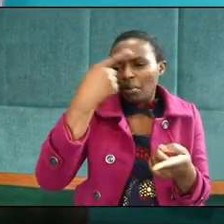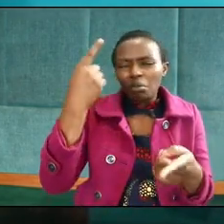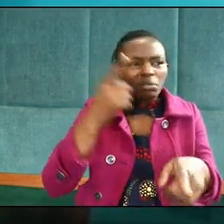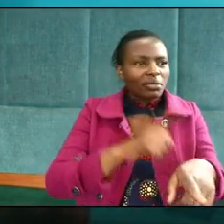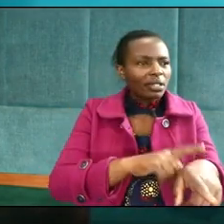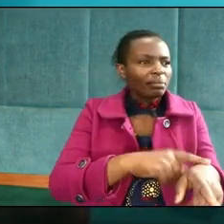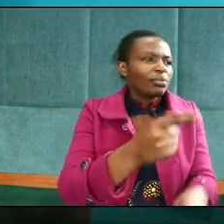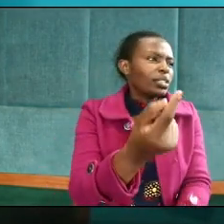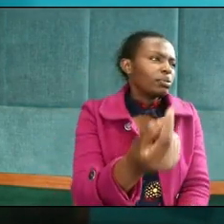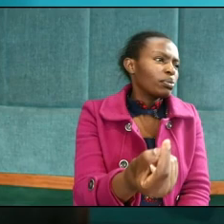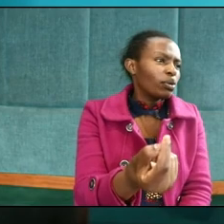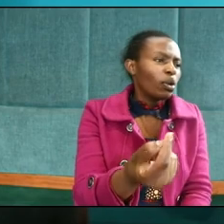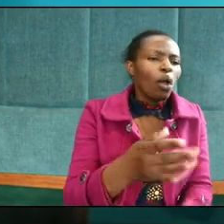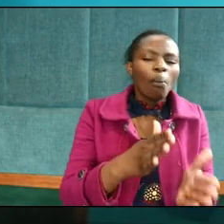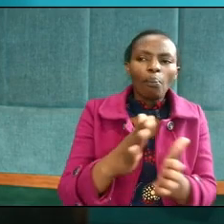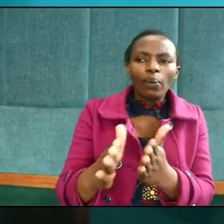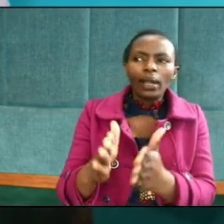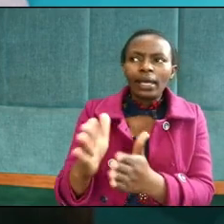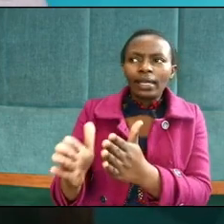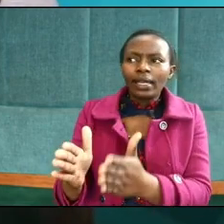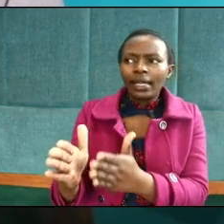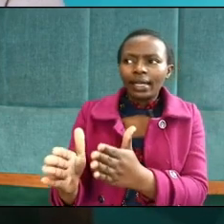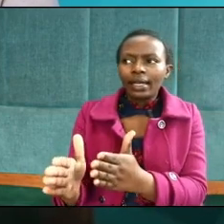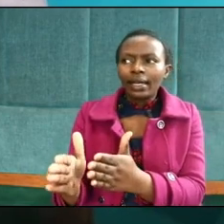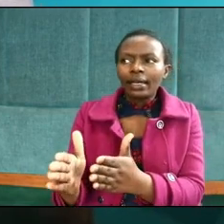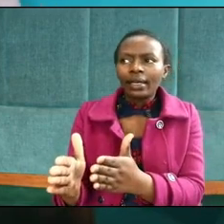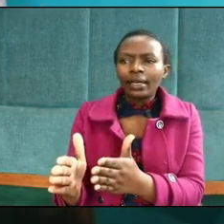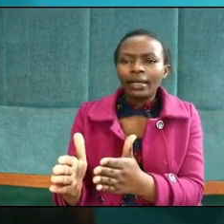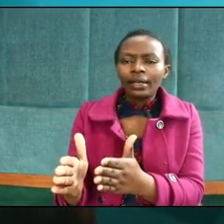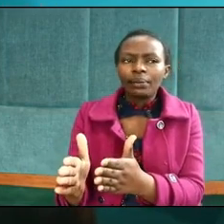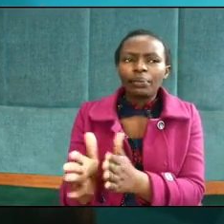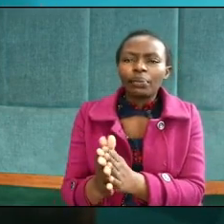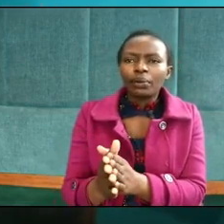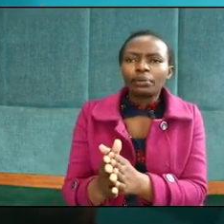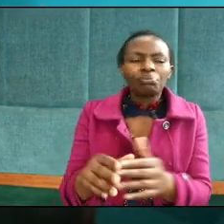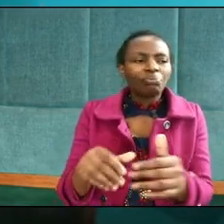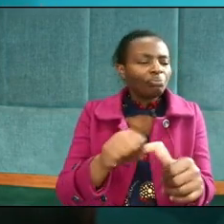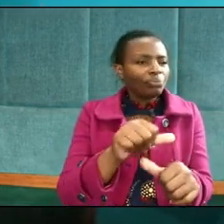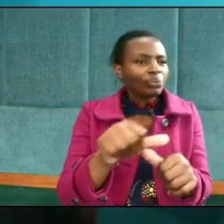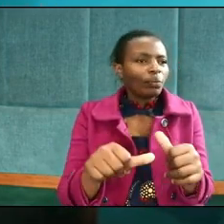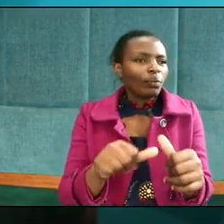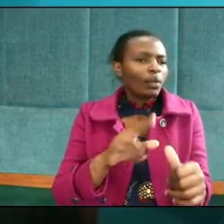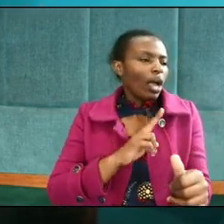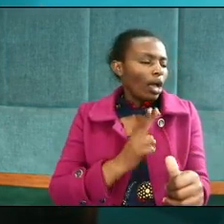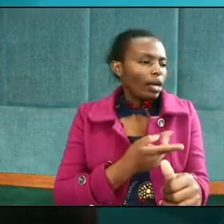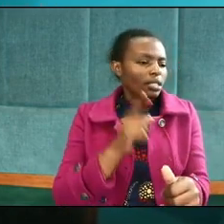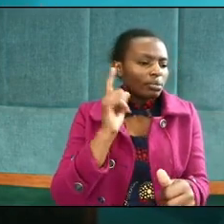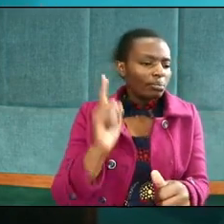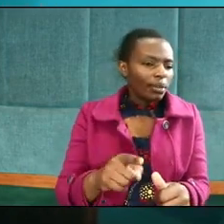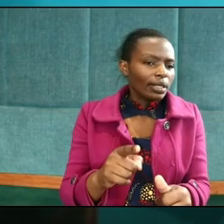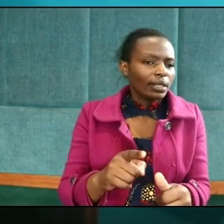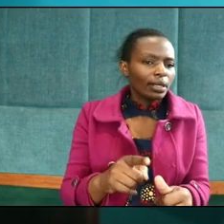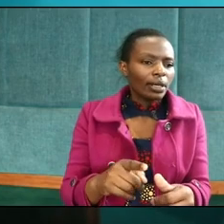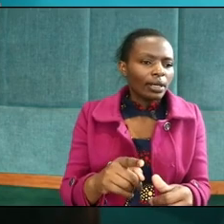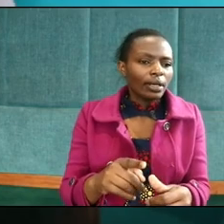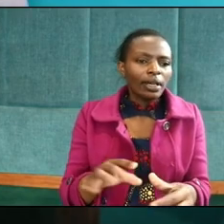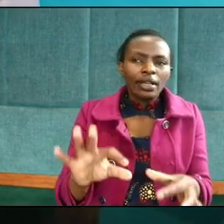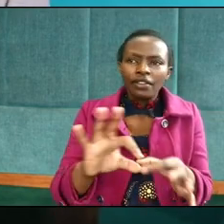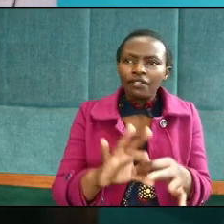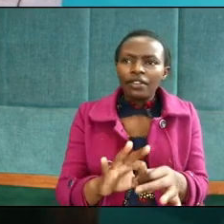the planning, the programs around, we will try to fit in the